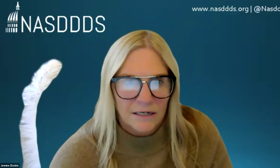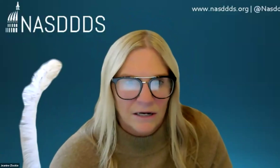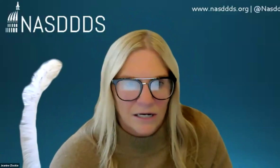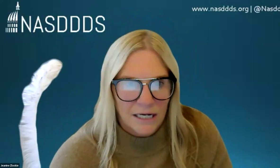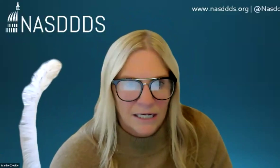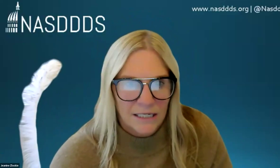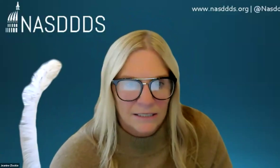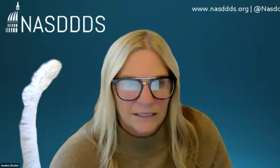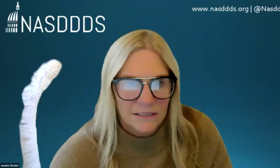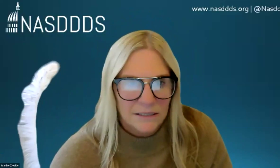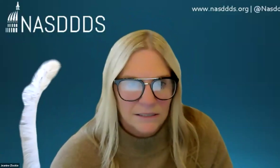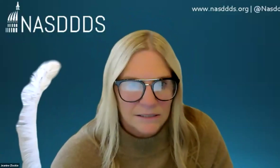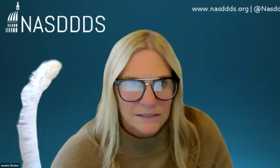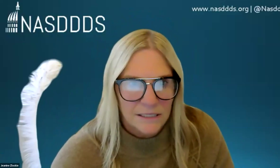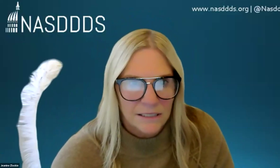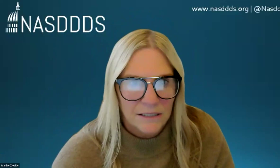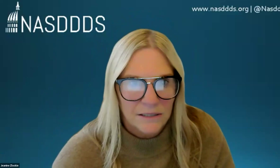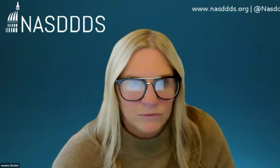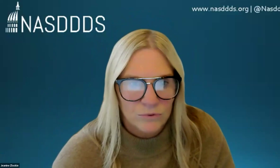starting on,